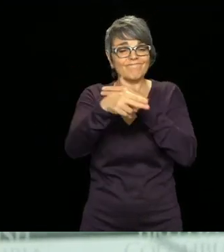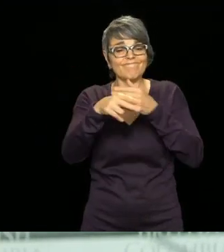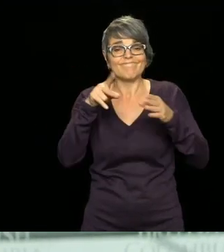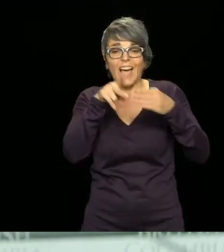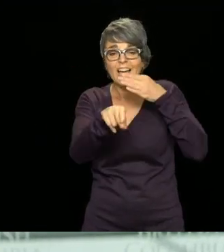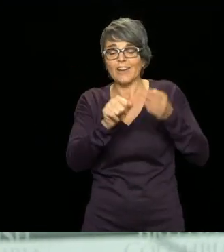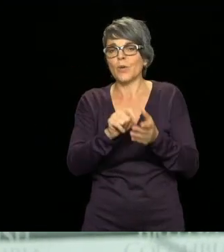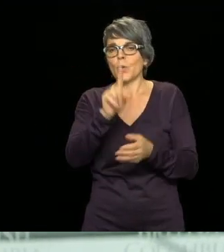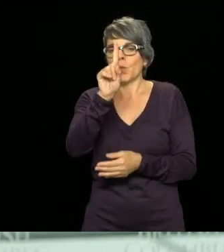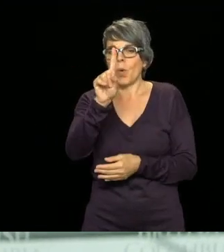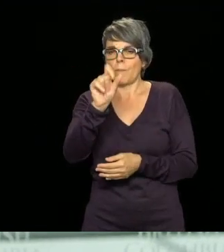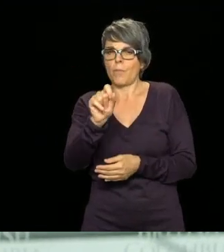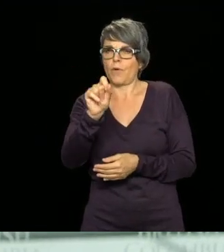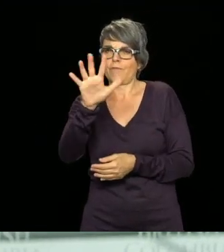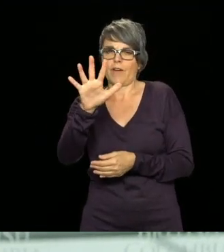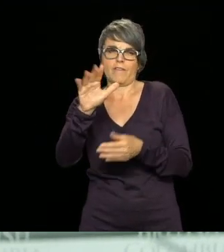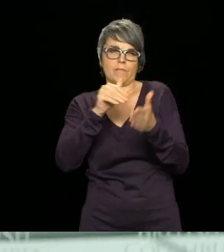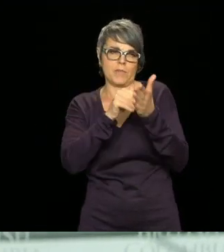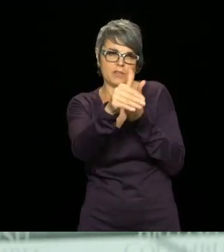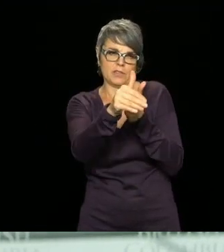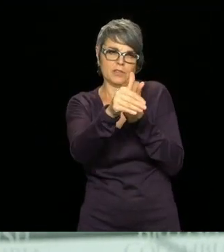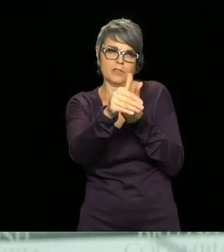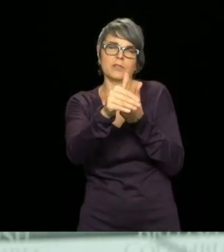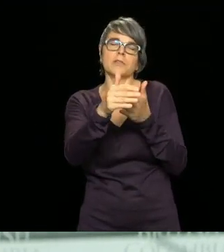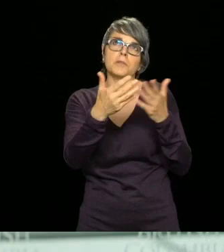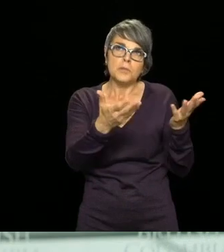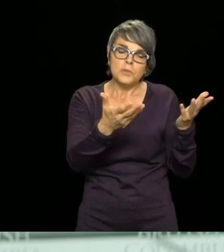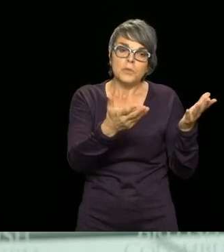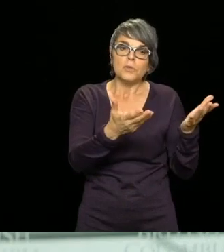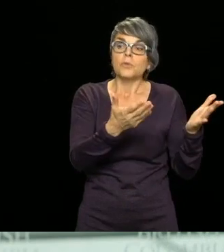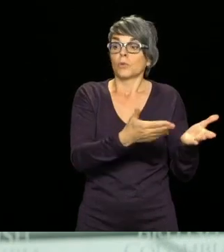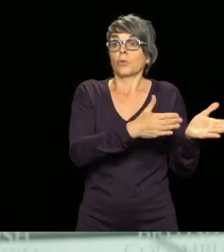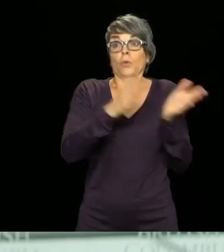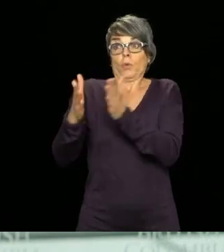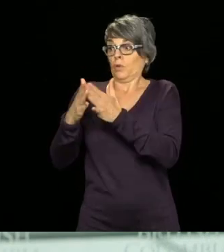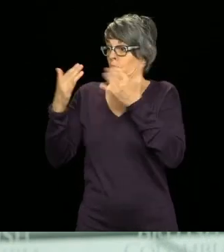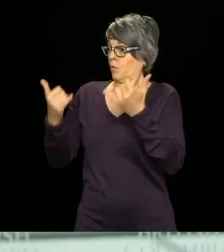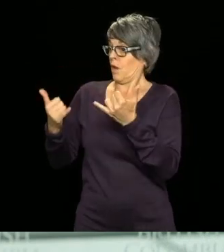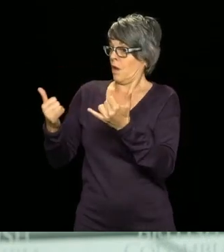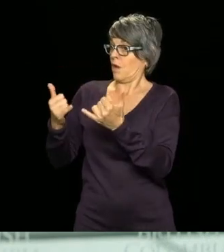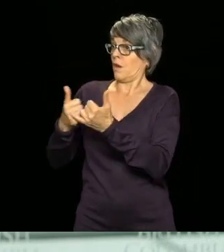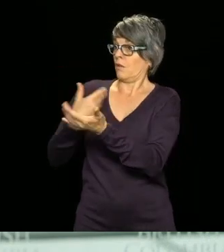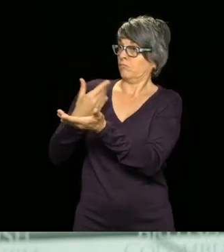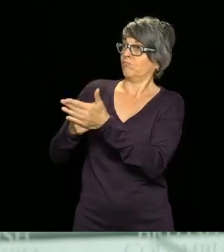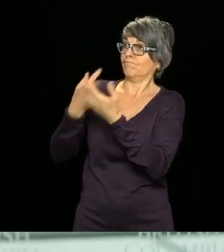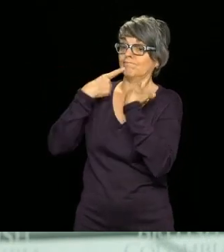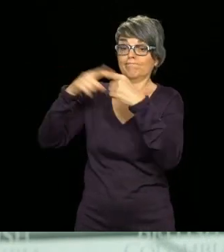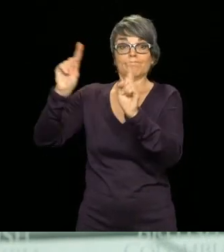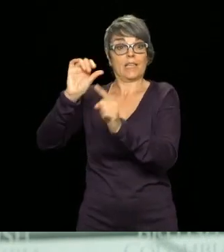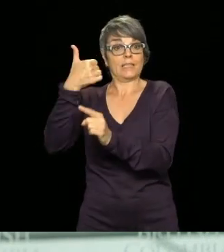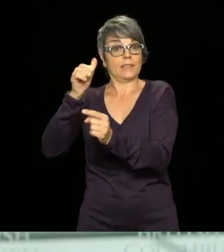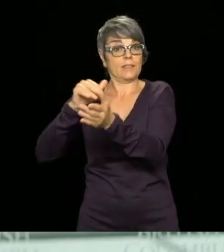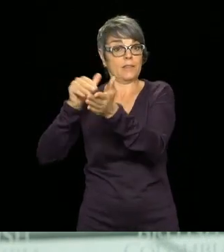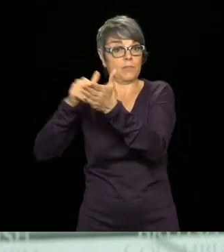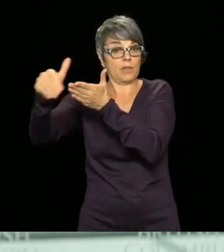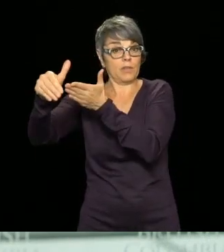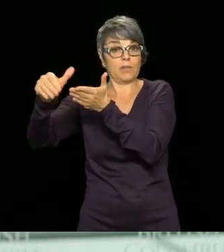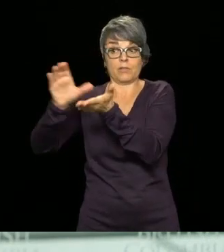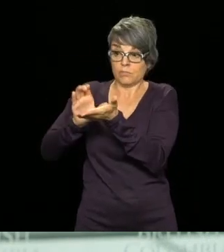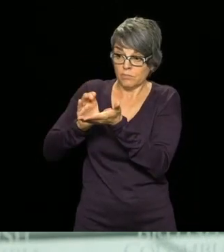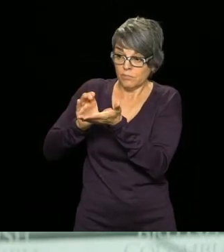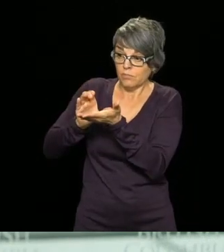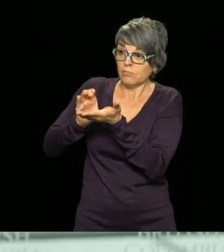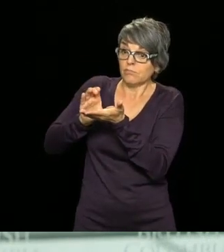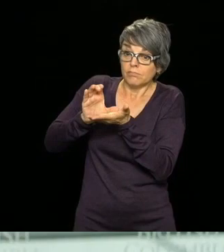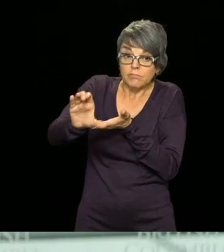centers, the cuts equated to $1.5 million. And so this announcement today of $10 million is going to be able